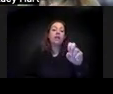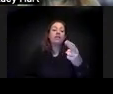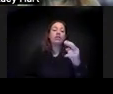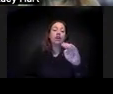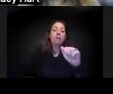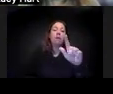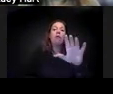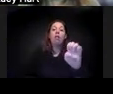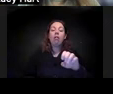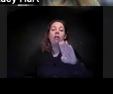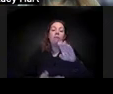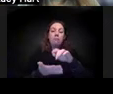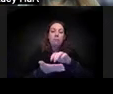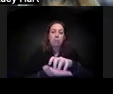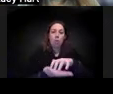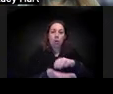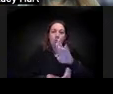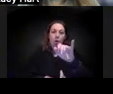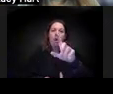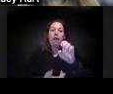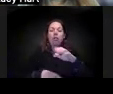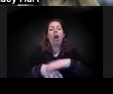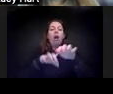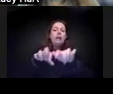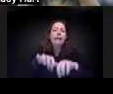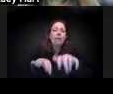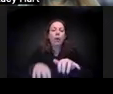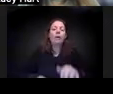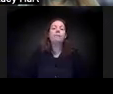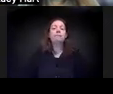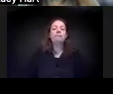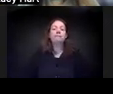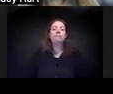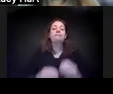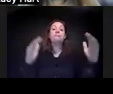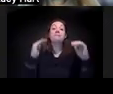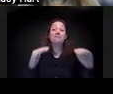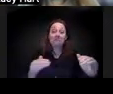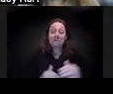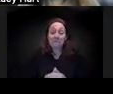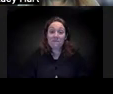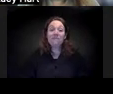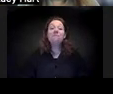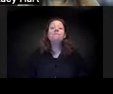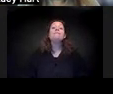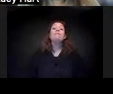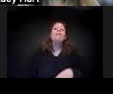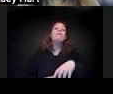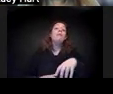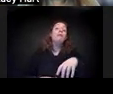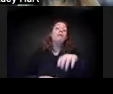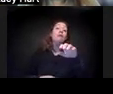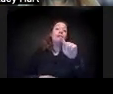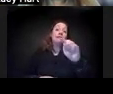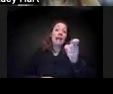Materials can be accessible, whether a Word document, text document, HTML, or PDF. All